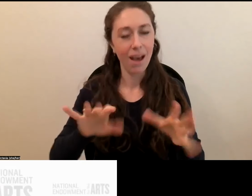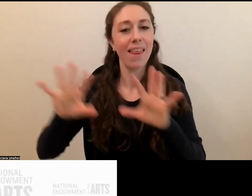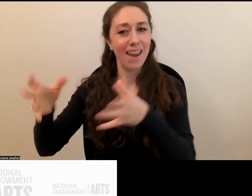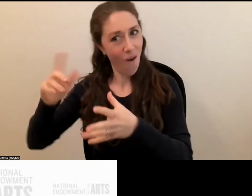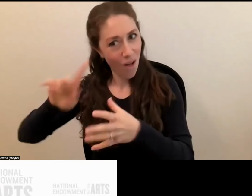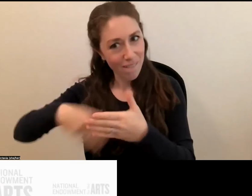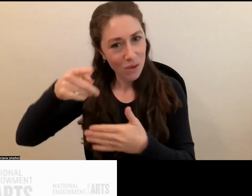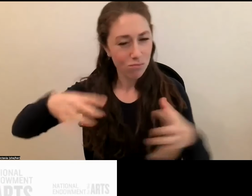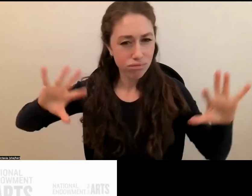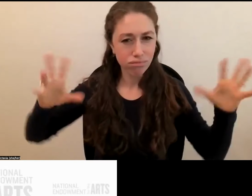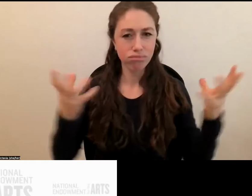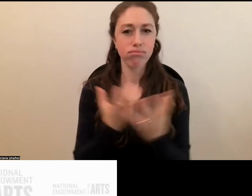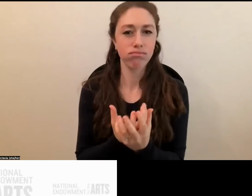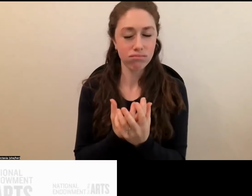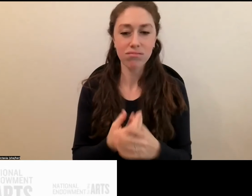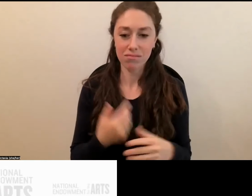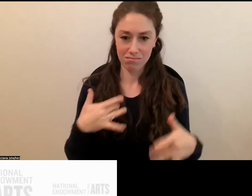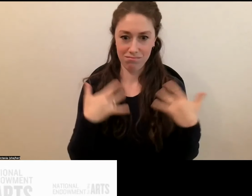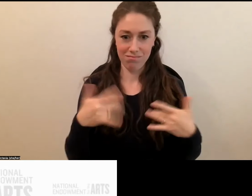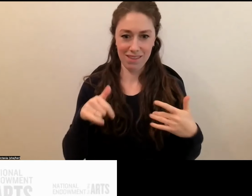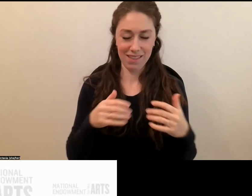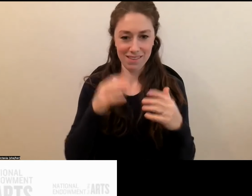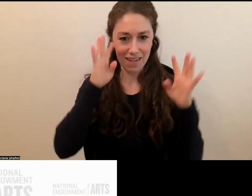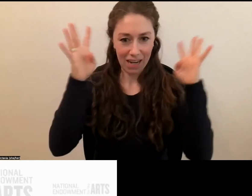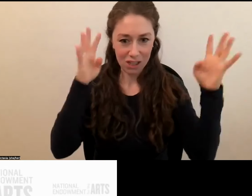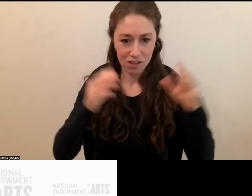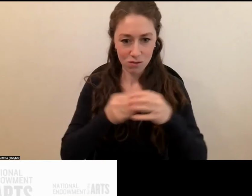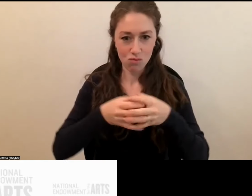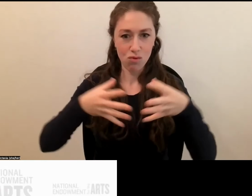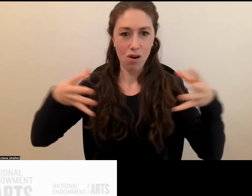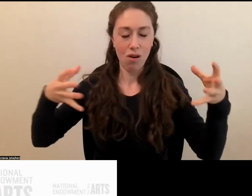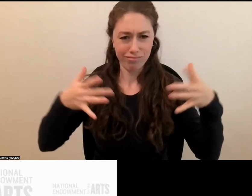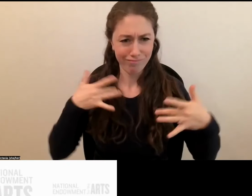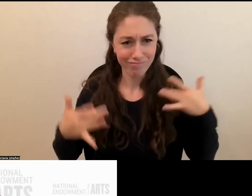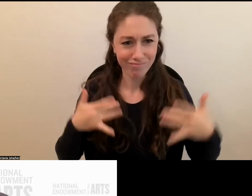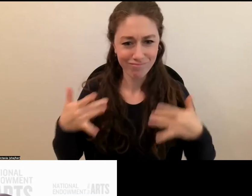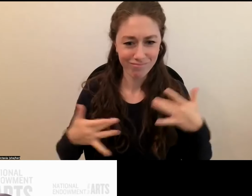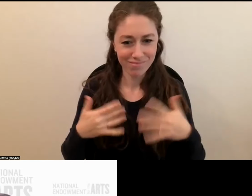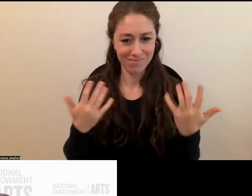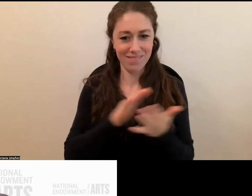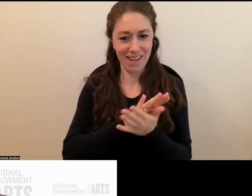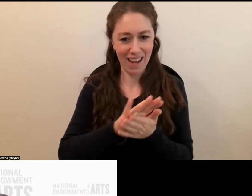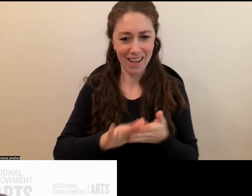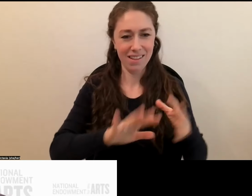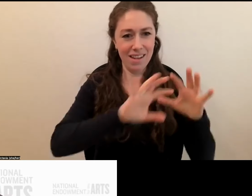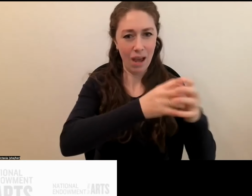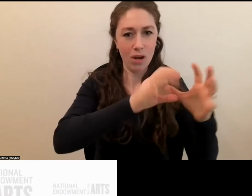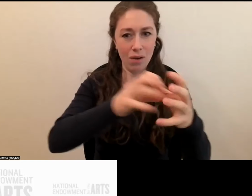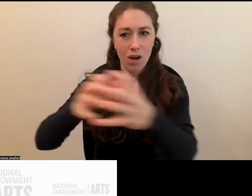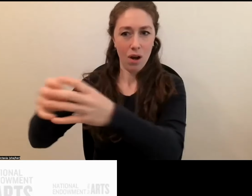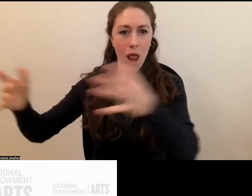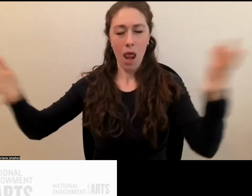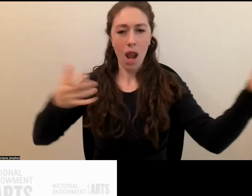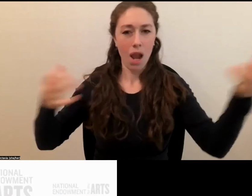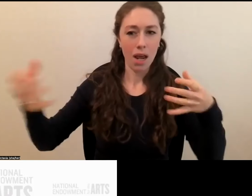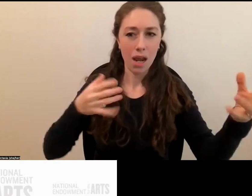see this initiative grow. And we see this as a way to bring together a vast network of networks across the field to